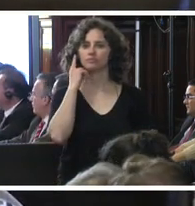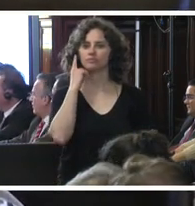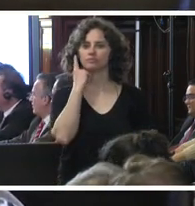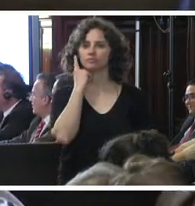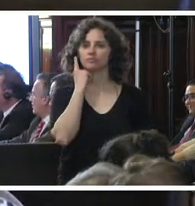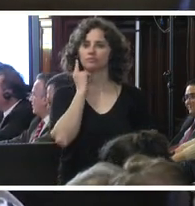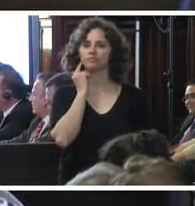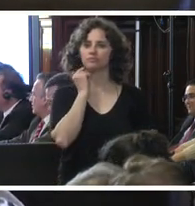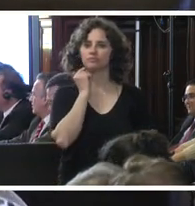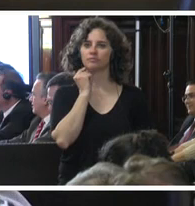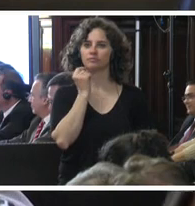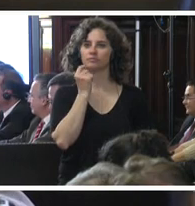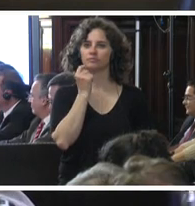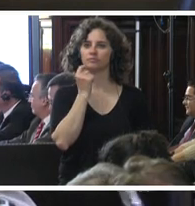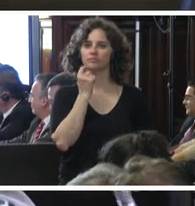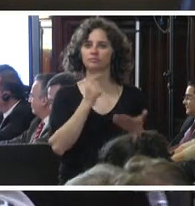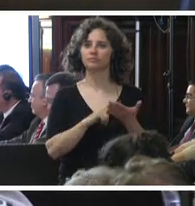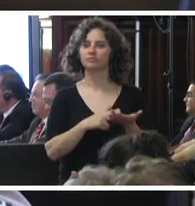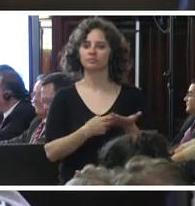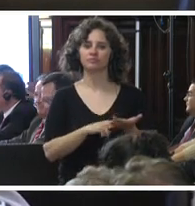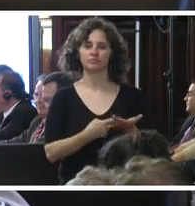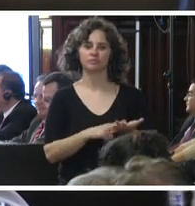much, everyone, for this